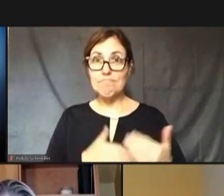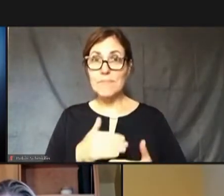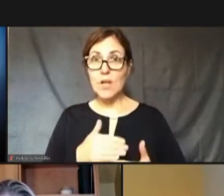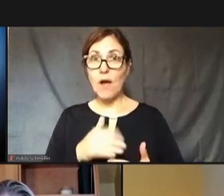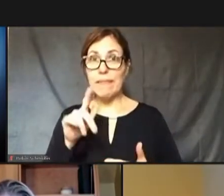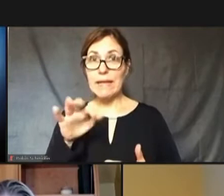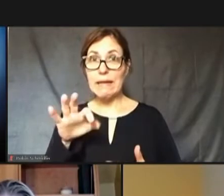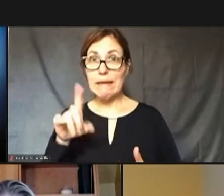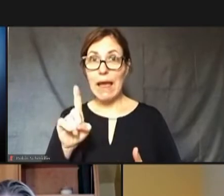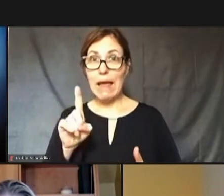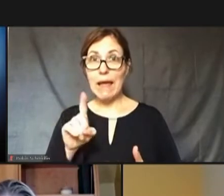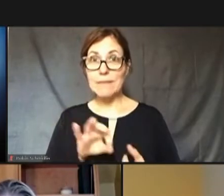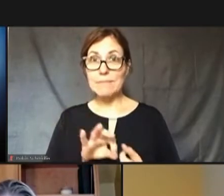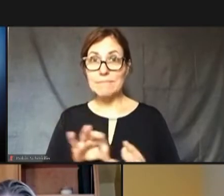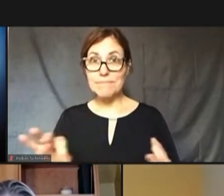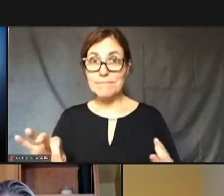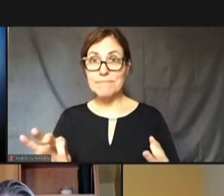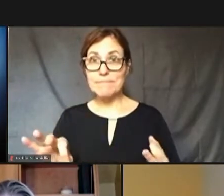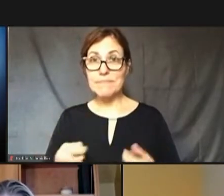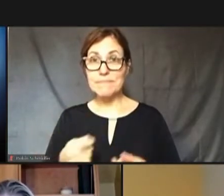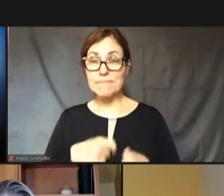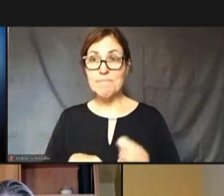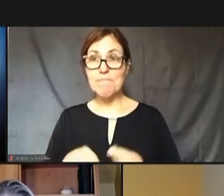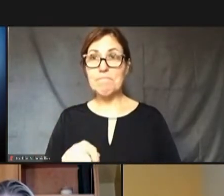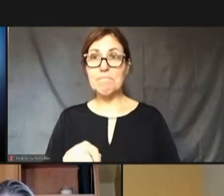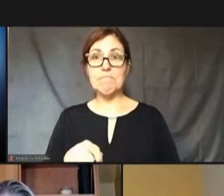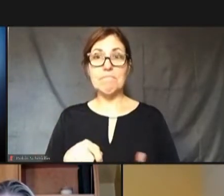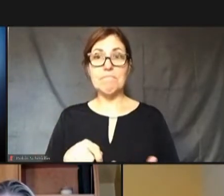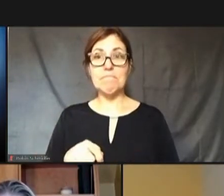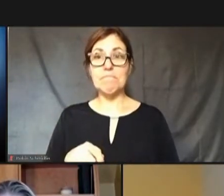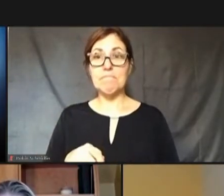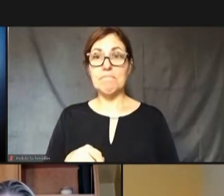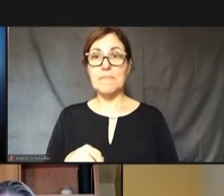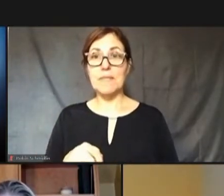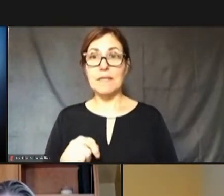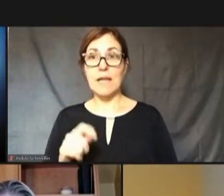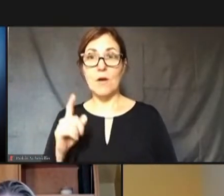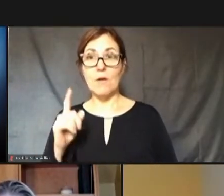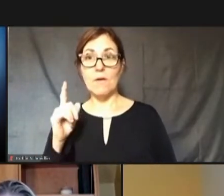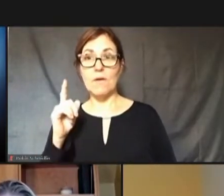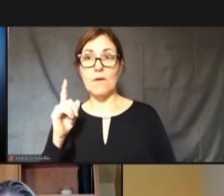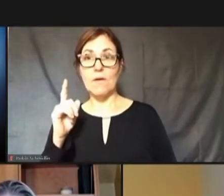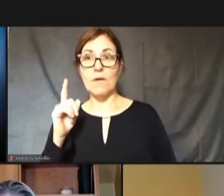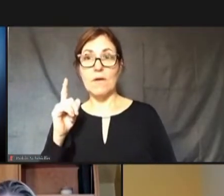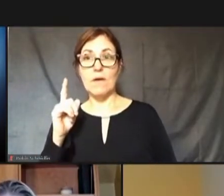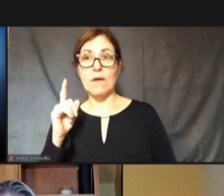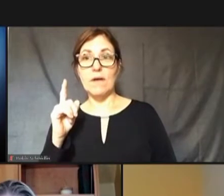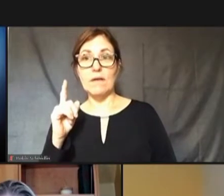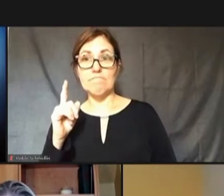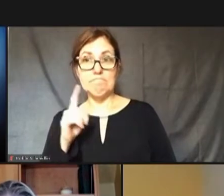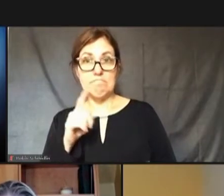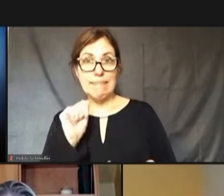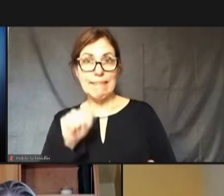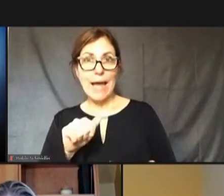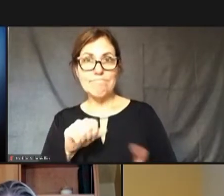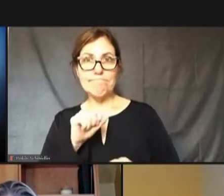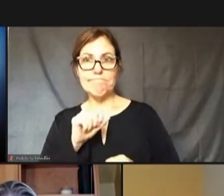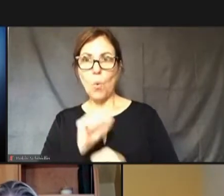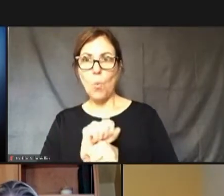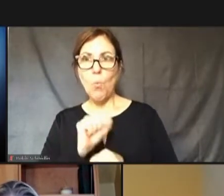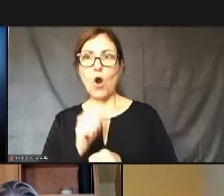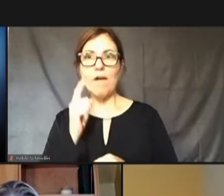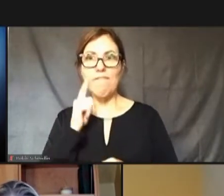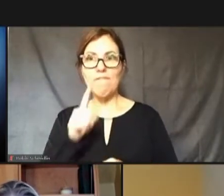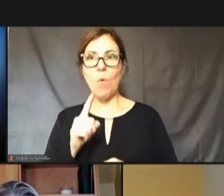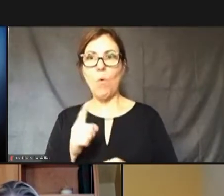that effort to get the ability to do the full replacements and having to stand up with the board to refuse